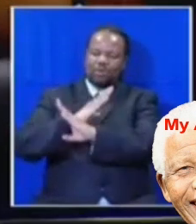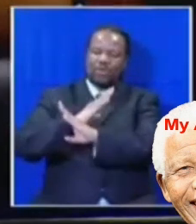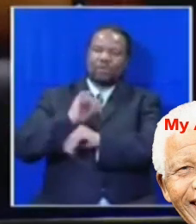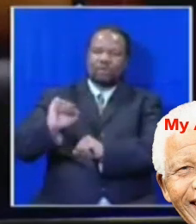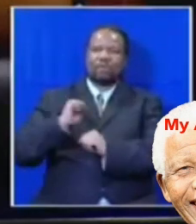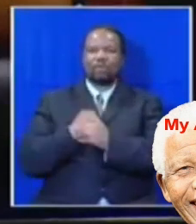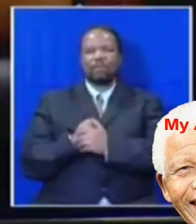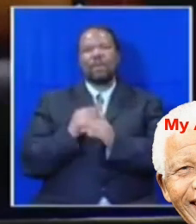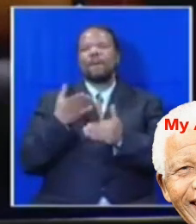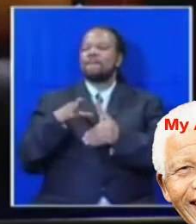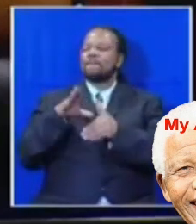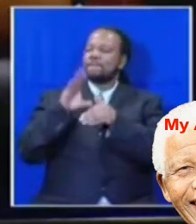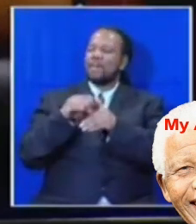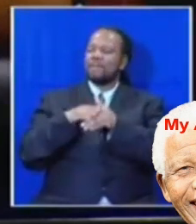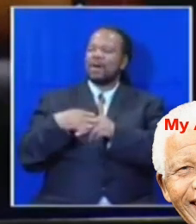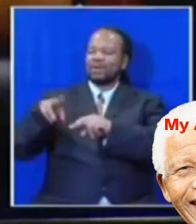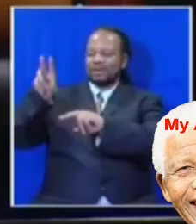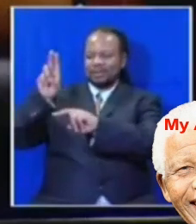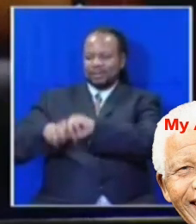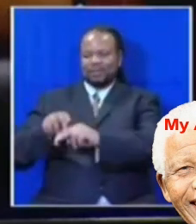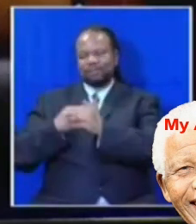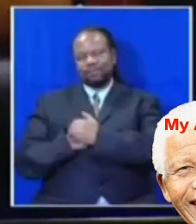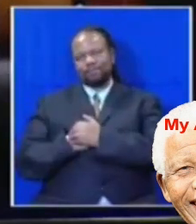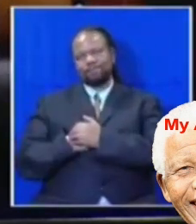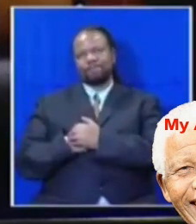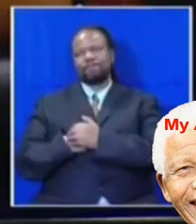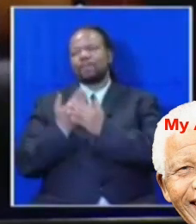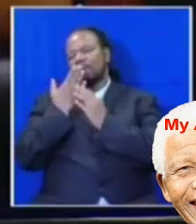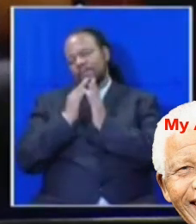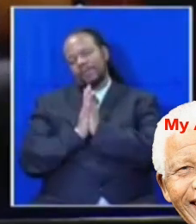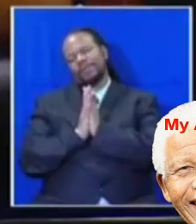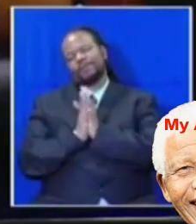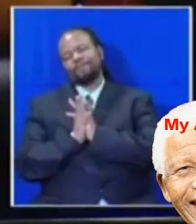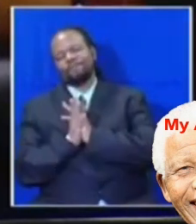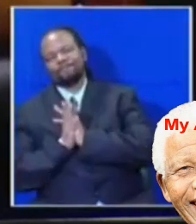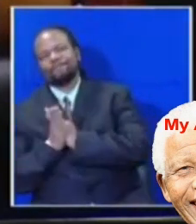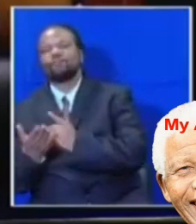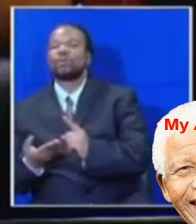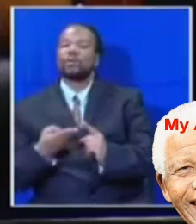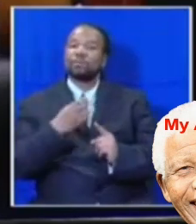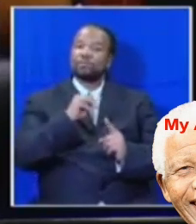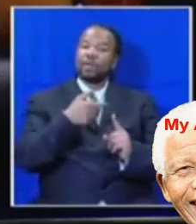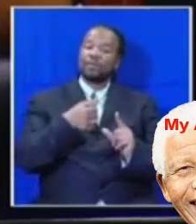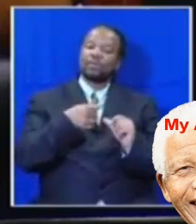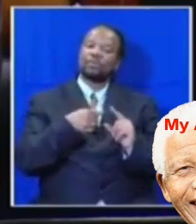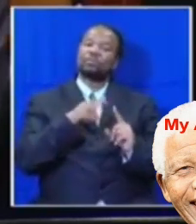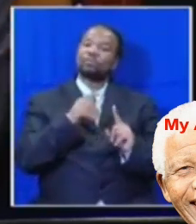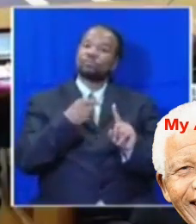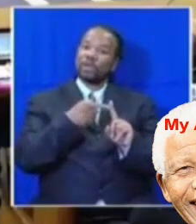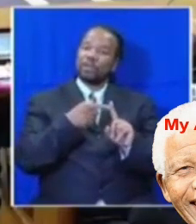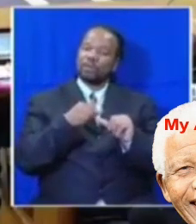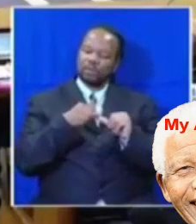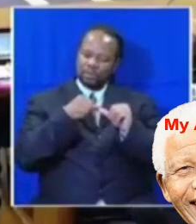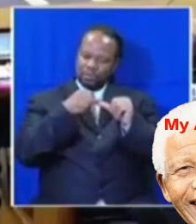them. Honourable member, please take your seat. Honorable Mthembu, continue, please. Order,